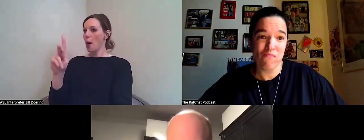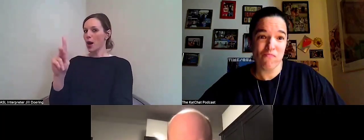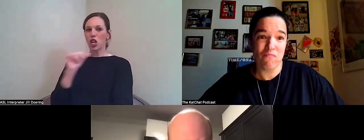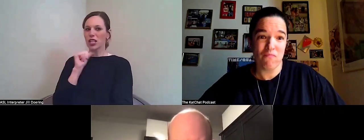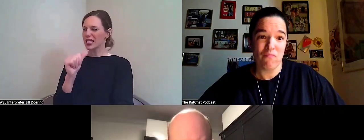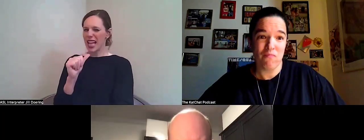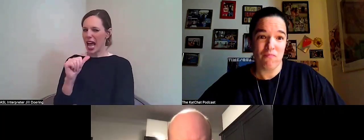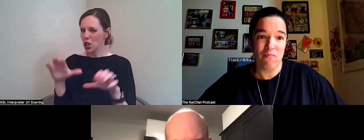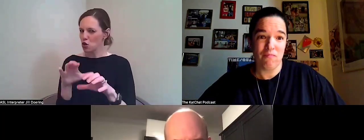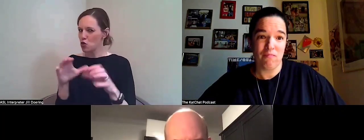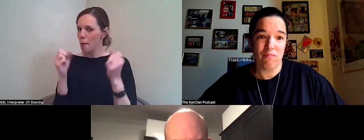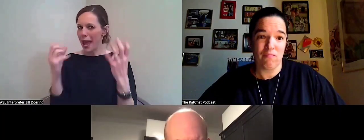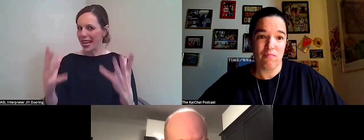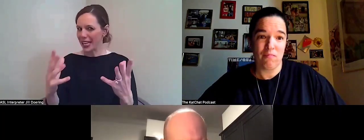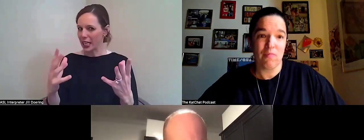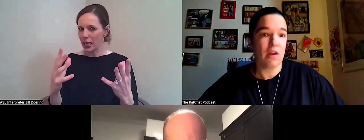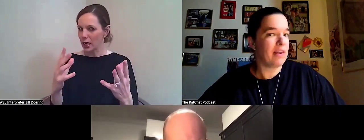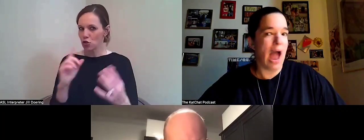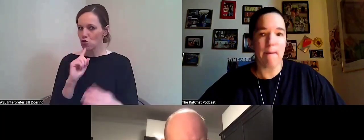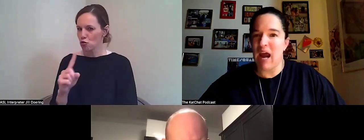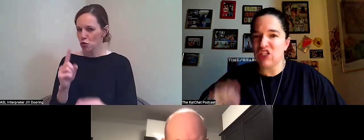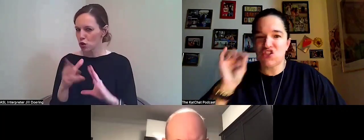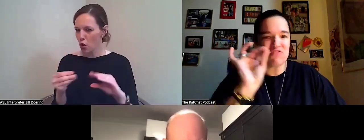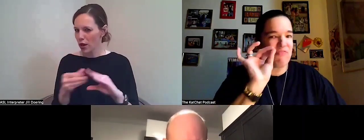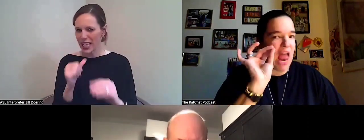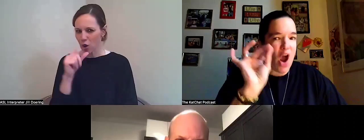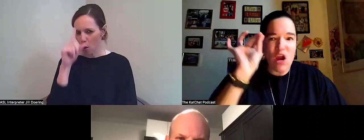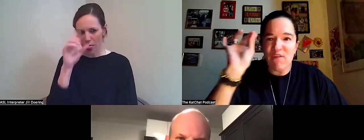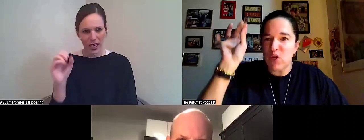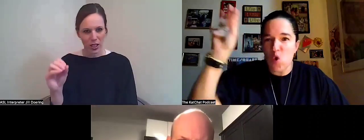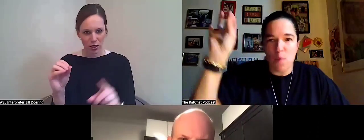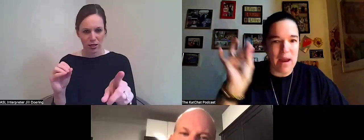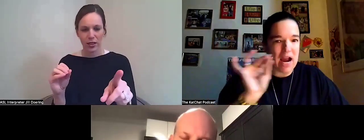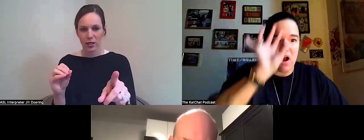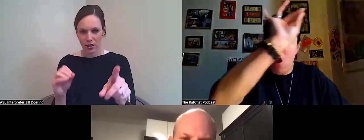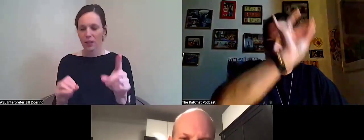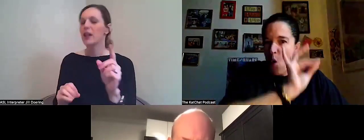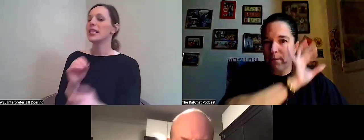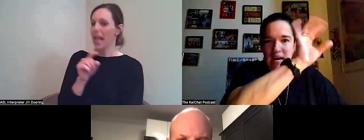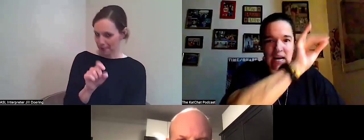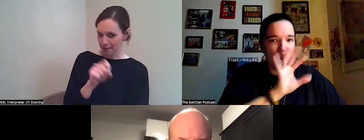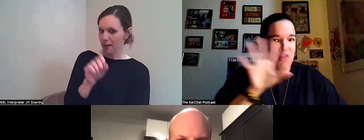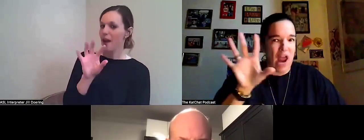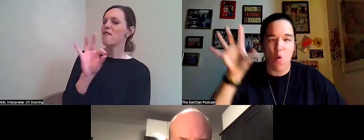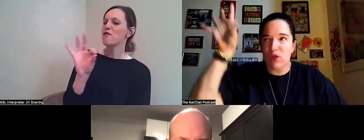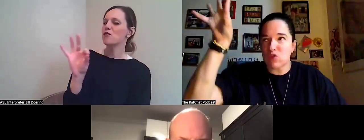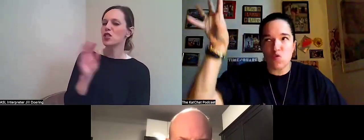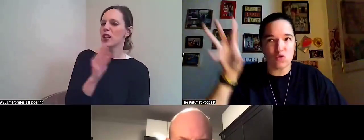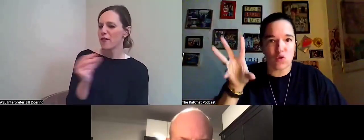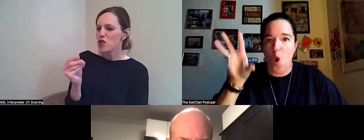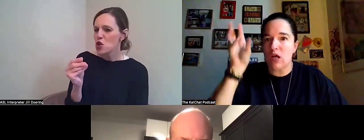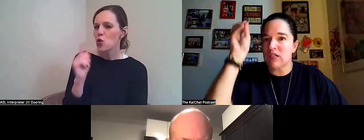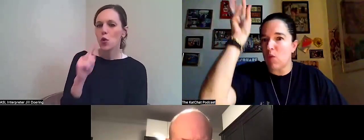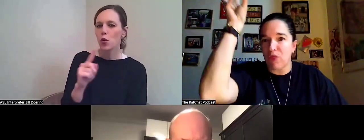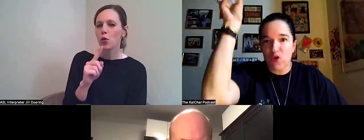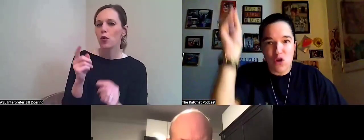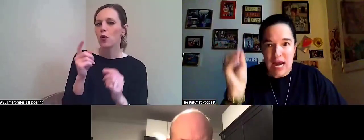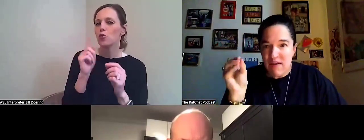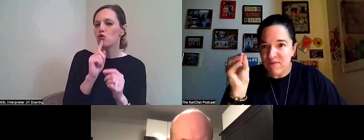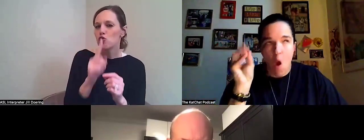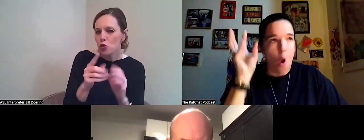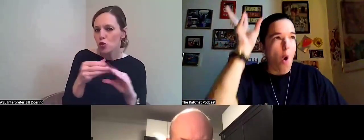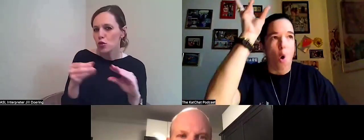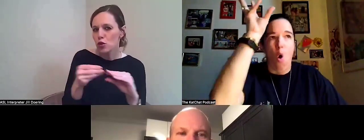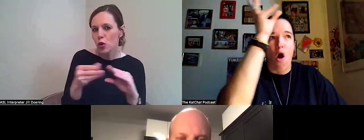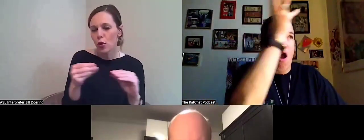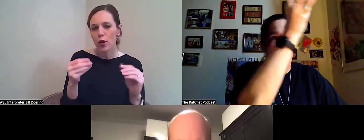many true stories. I don't think so. that Not like, many just very blue pick here there the truth those like with